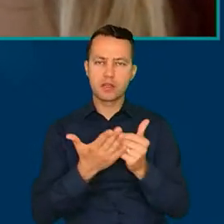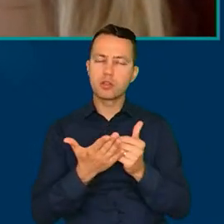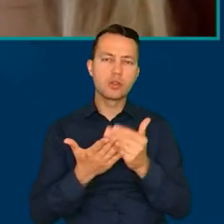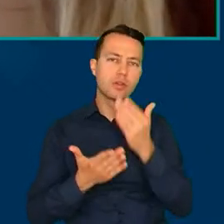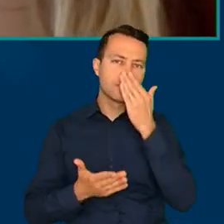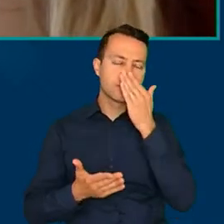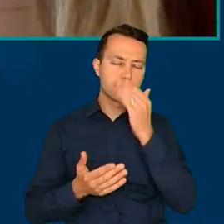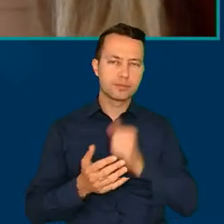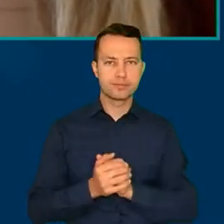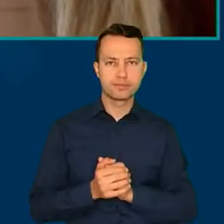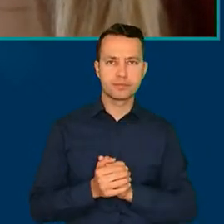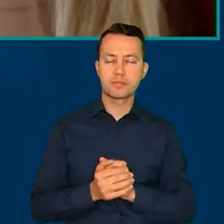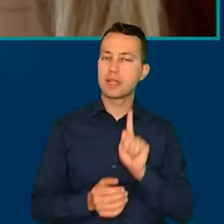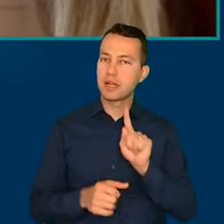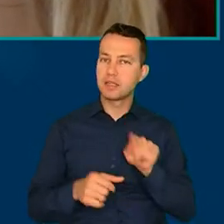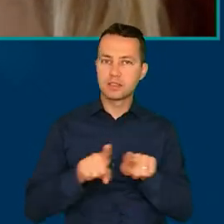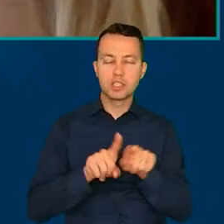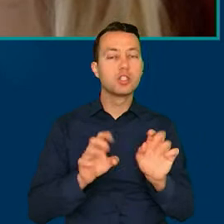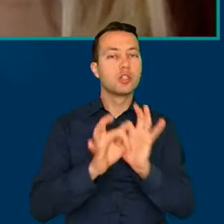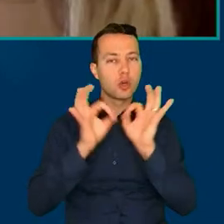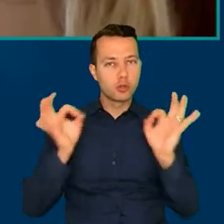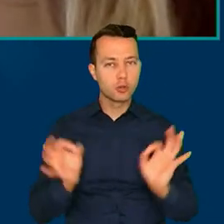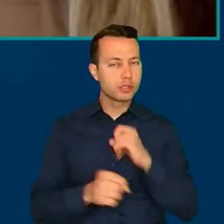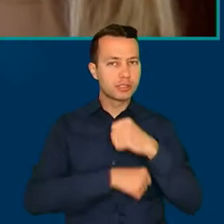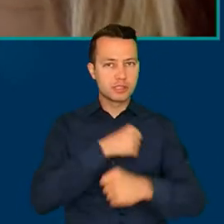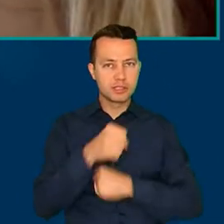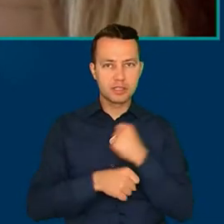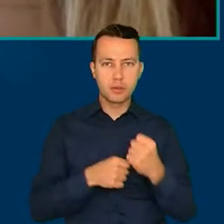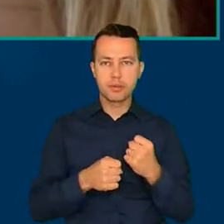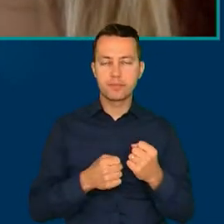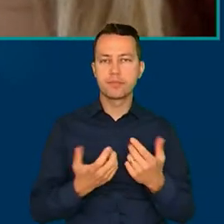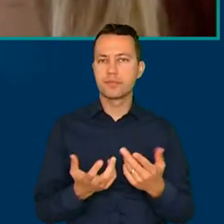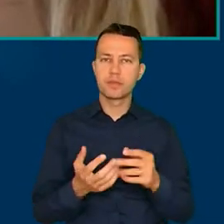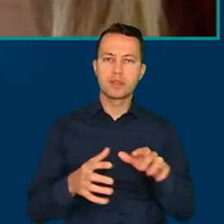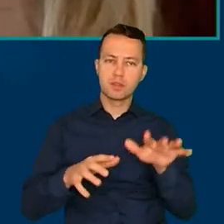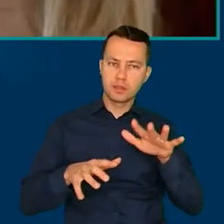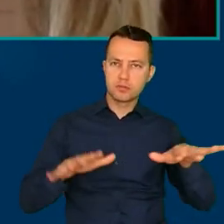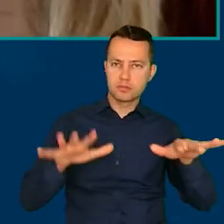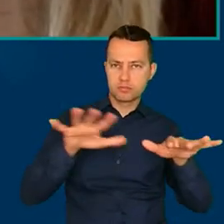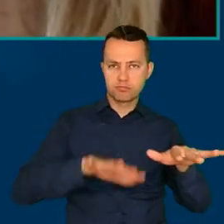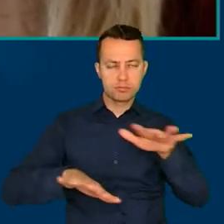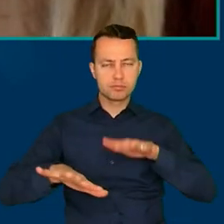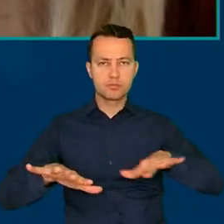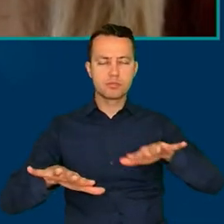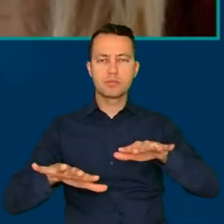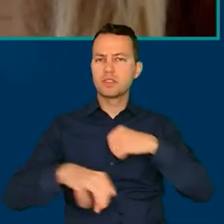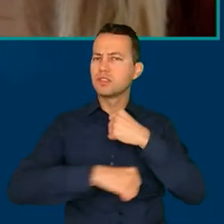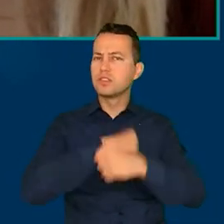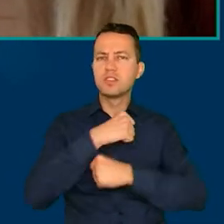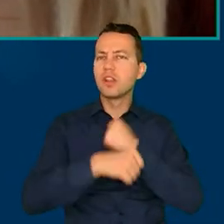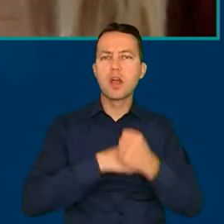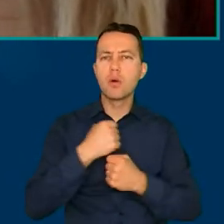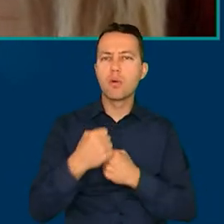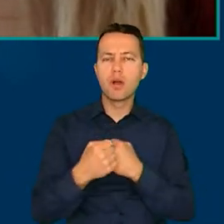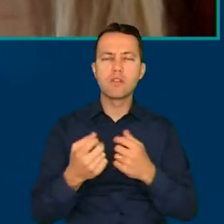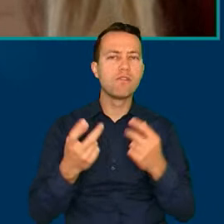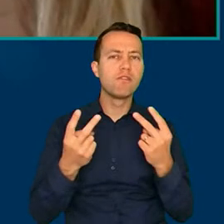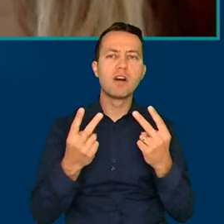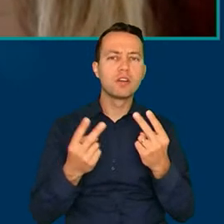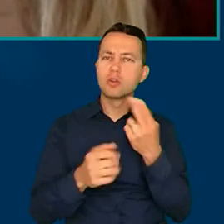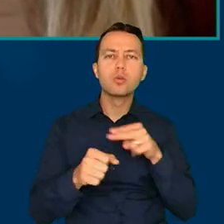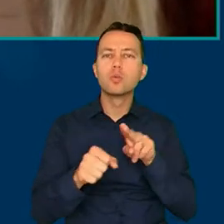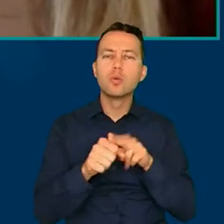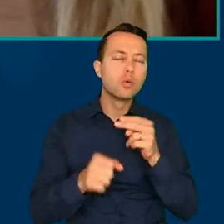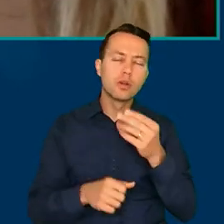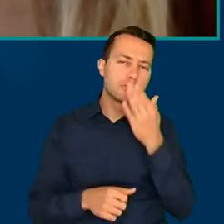your value chain and own operations. And then once you have sort of a landscape of that, zooming in using prioritization to do more in-depth